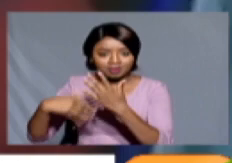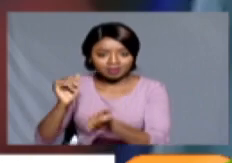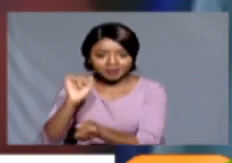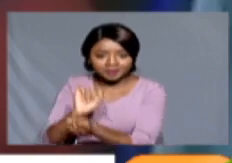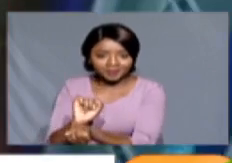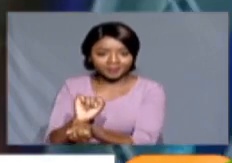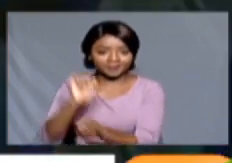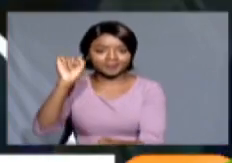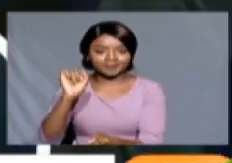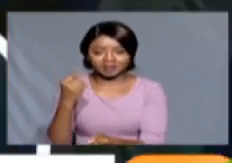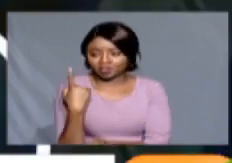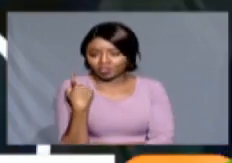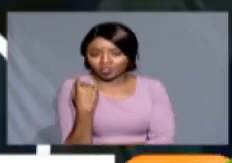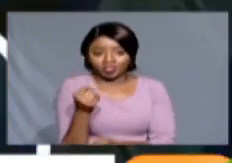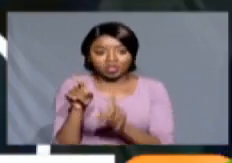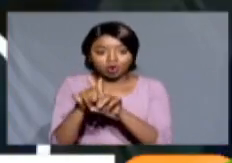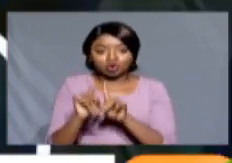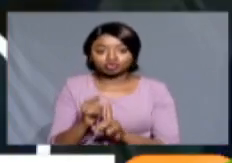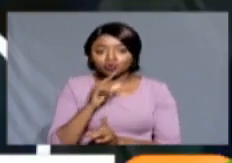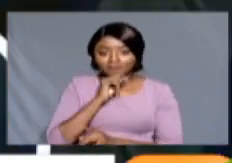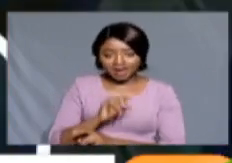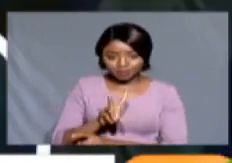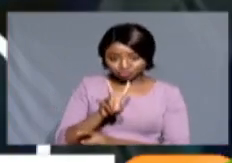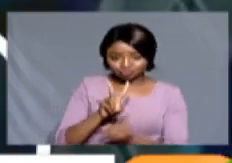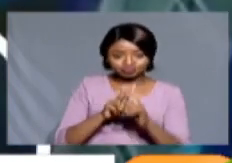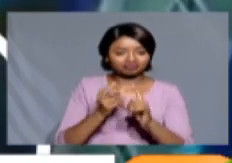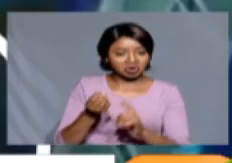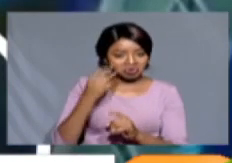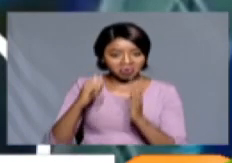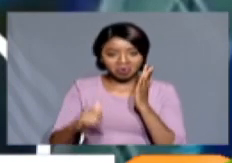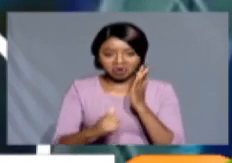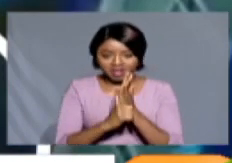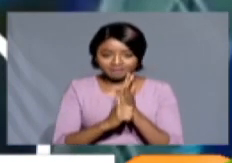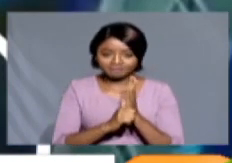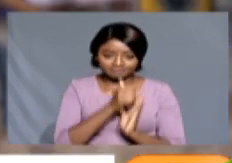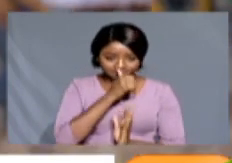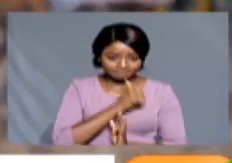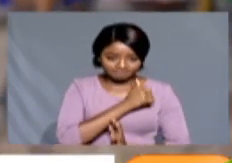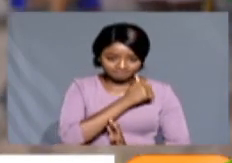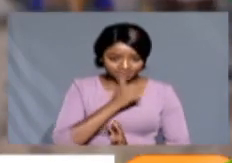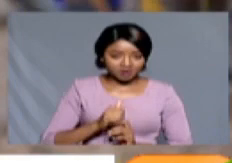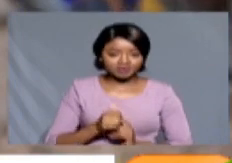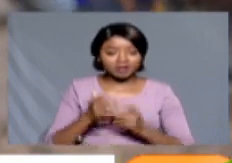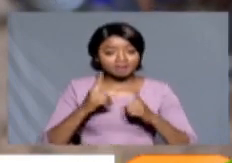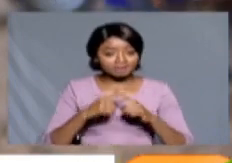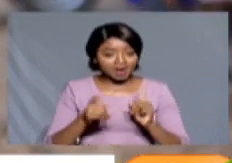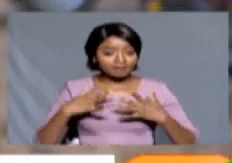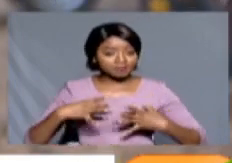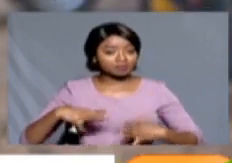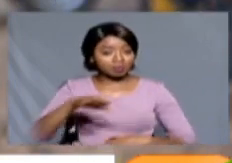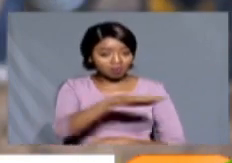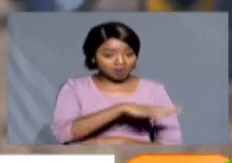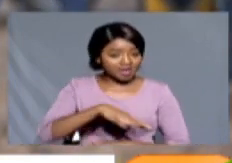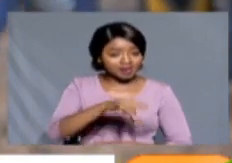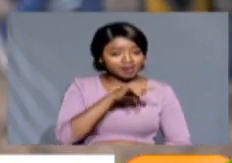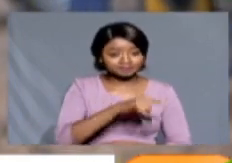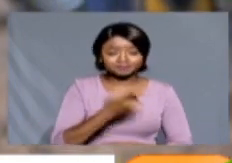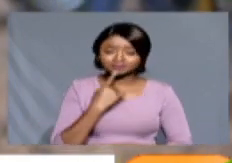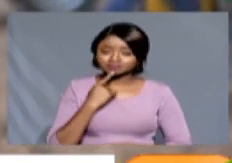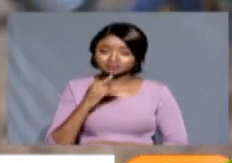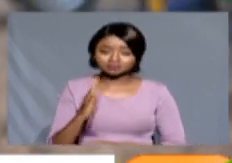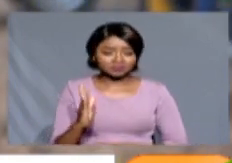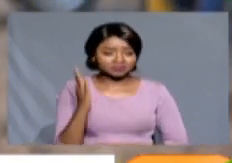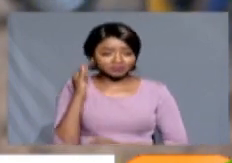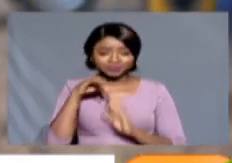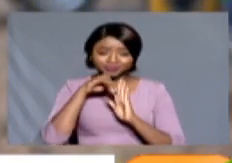Maximum Prison. The second has also been identified. Their names remain withheld. Area residents are now decrying the deplorable state of